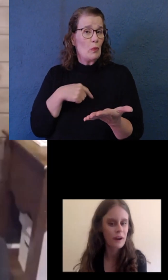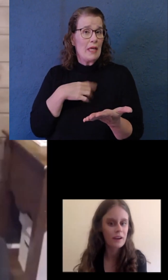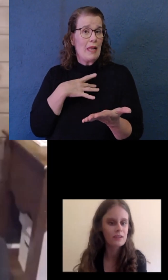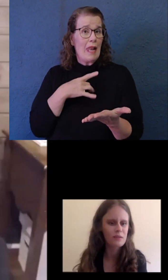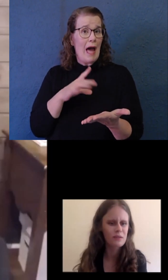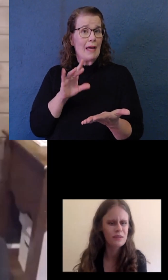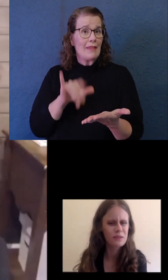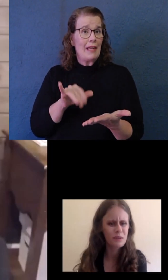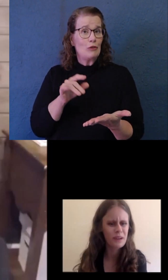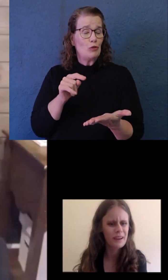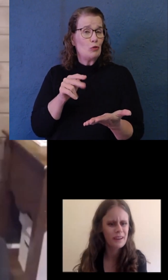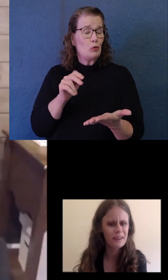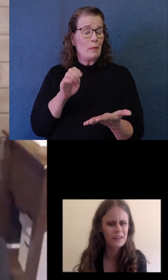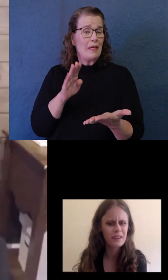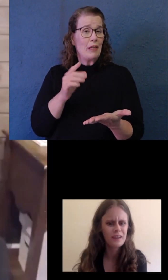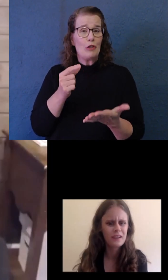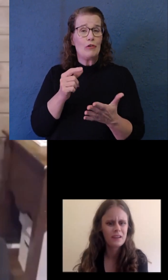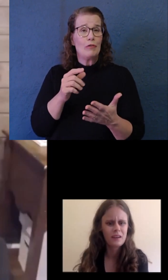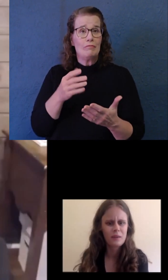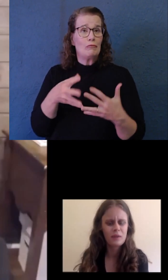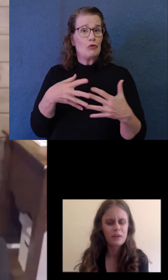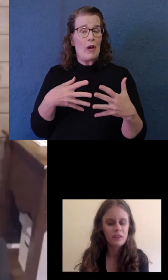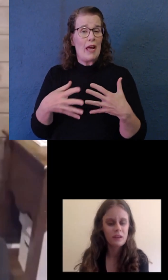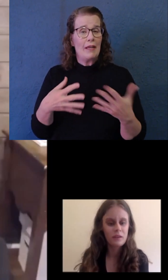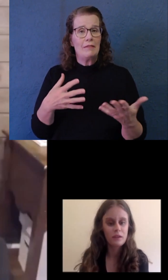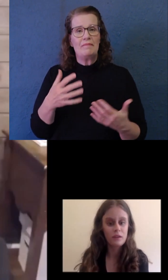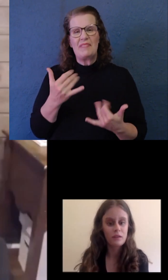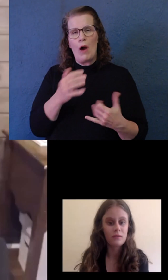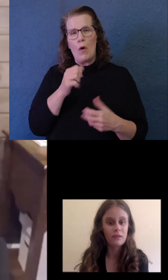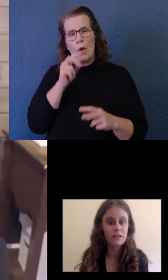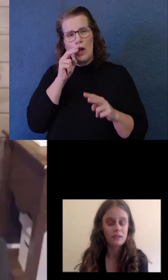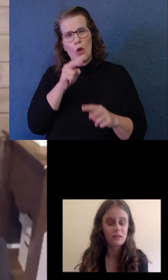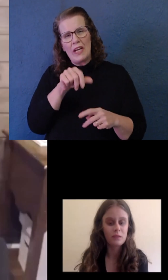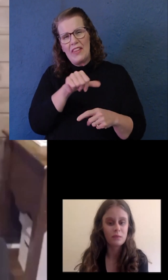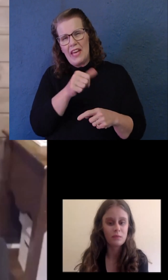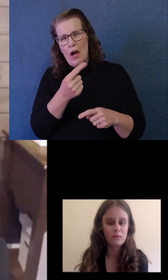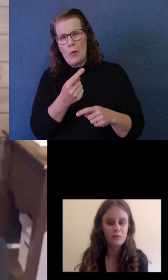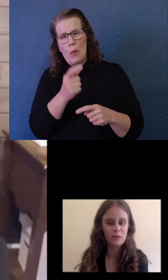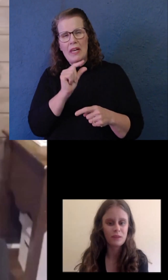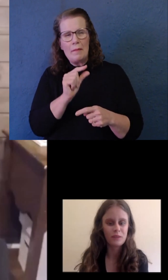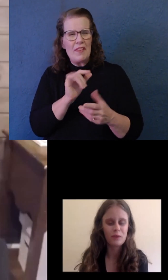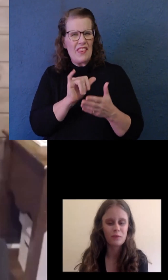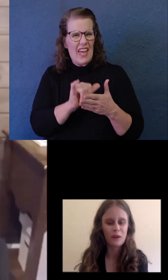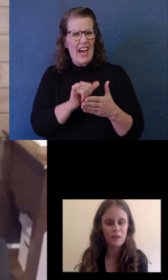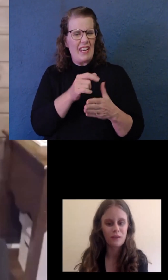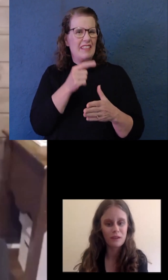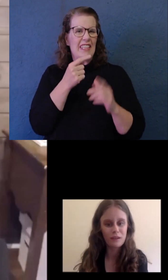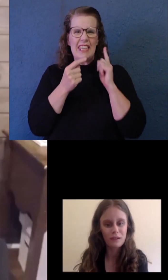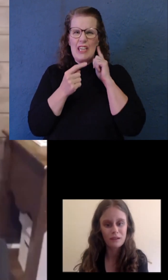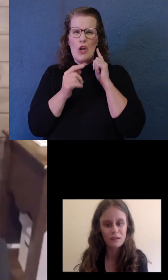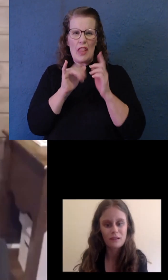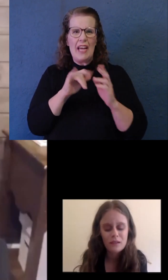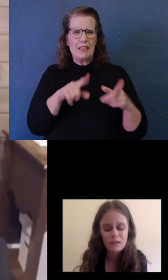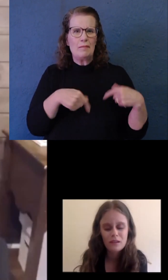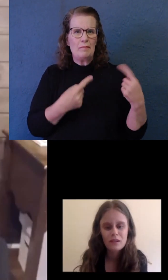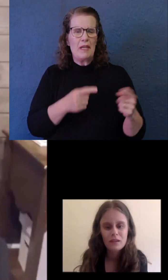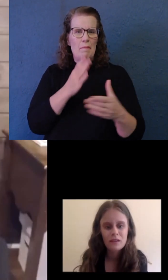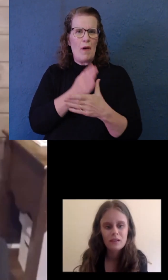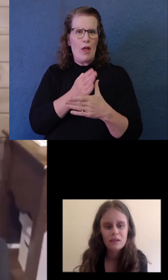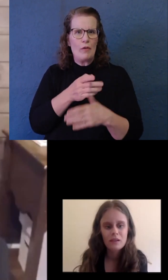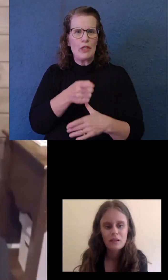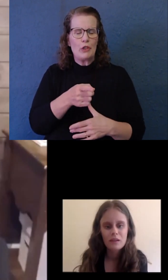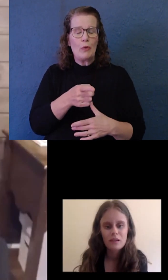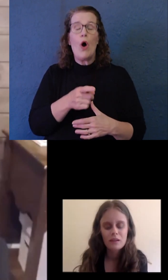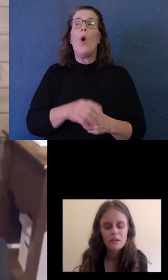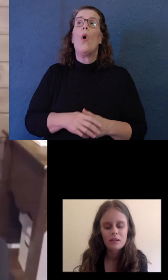it be gray, so it looks okay. I'm gonna look in the other ear, the one that's a little bit, the one that's been bothering you.